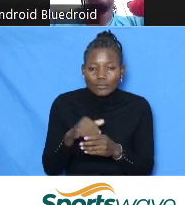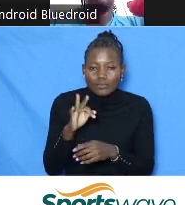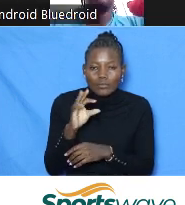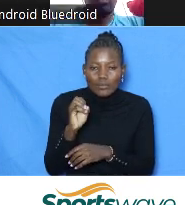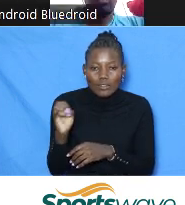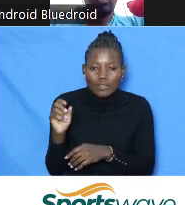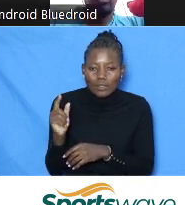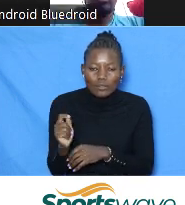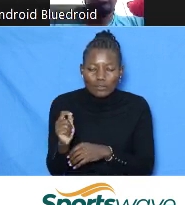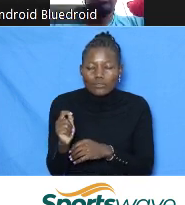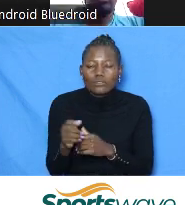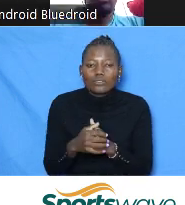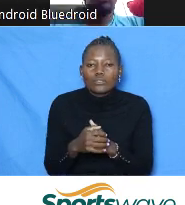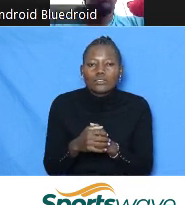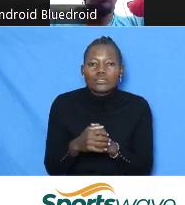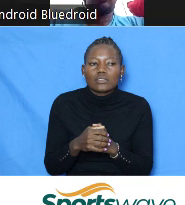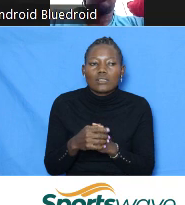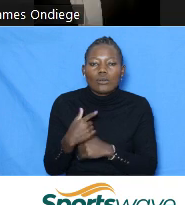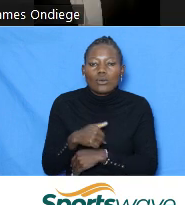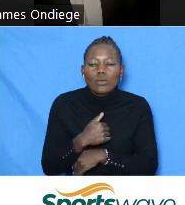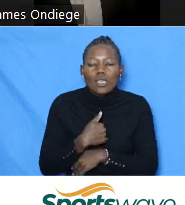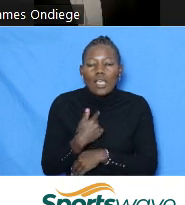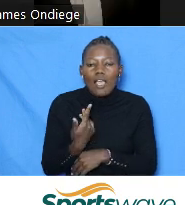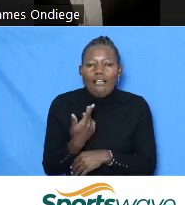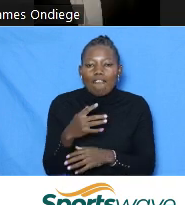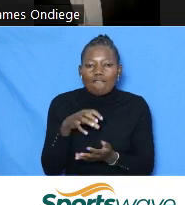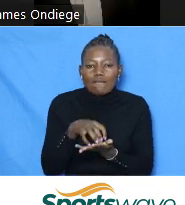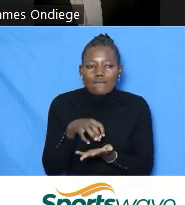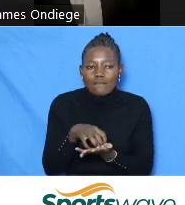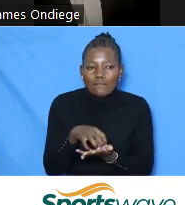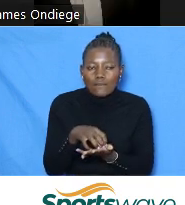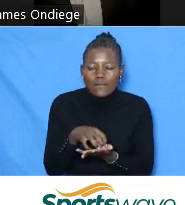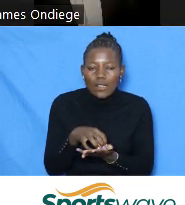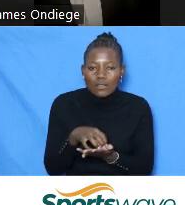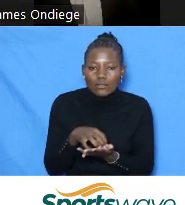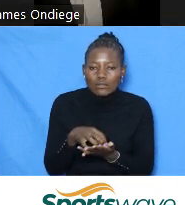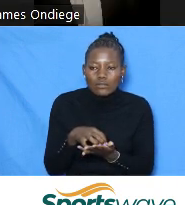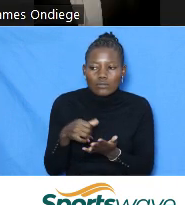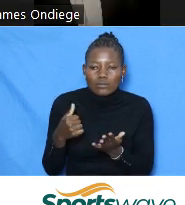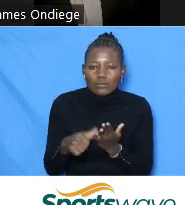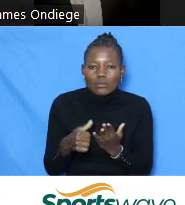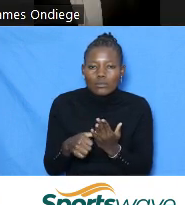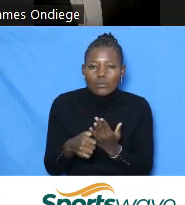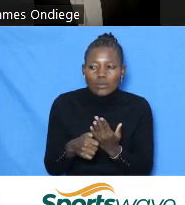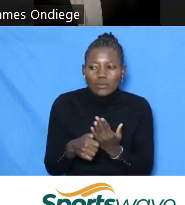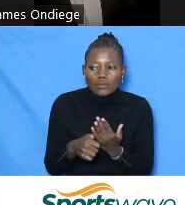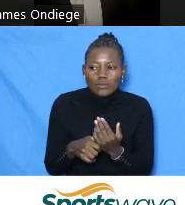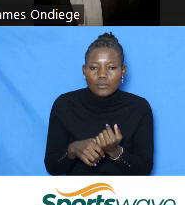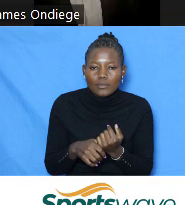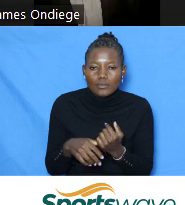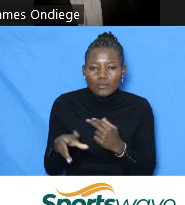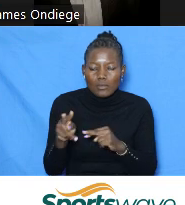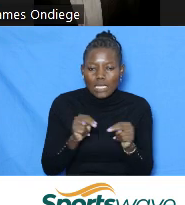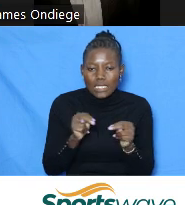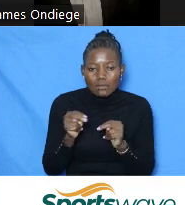and the stress fractures, and another common condition is plantar fasciitis. So for management of